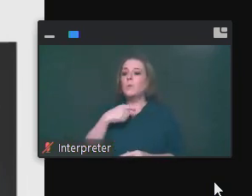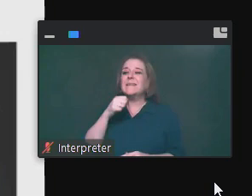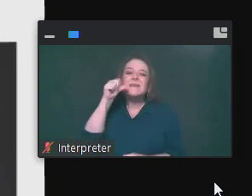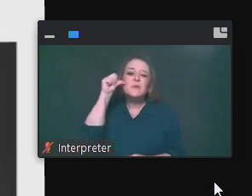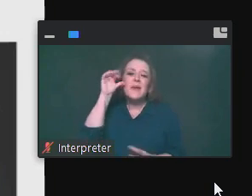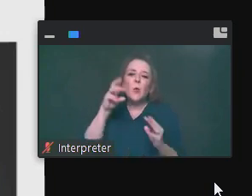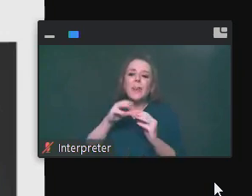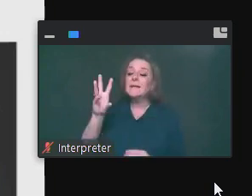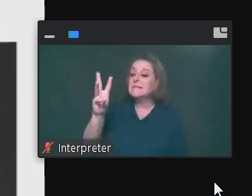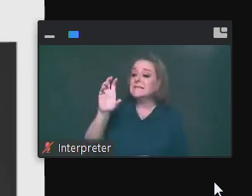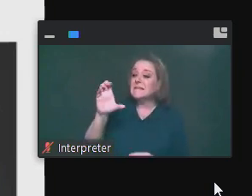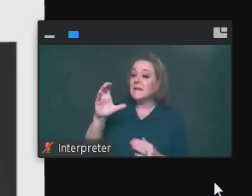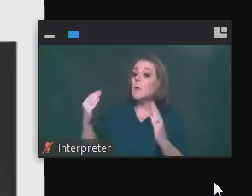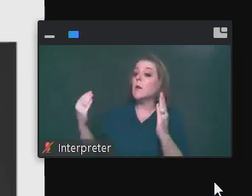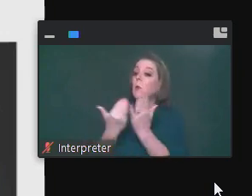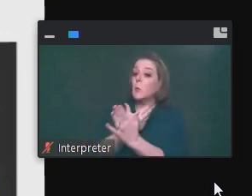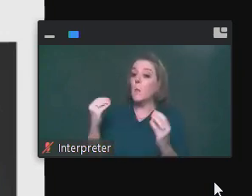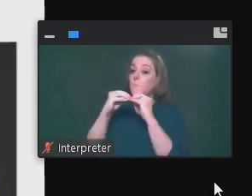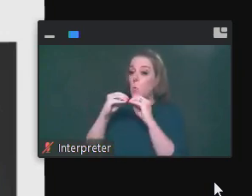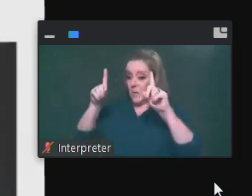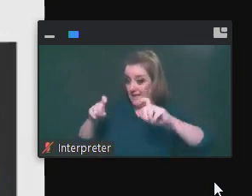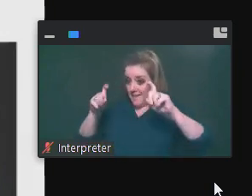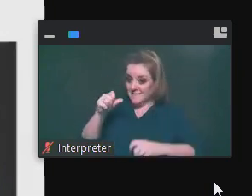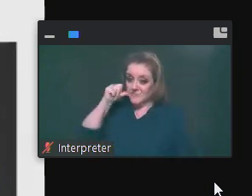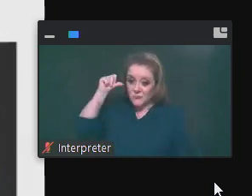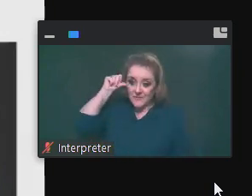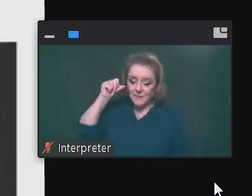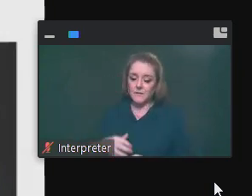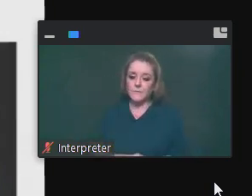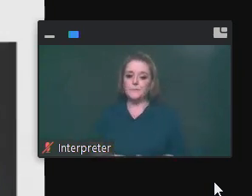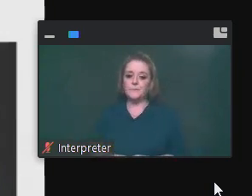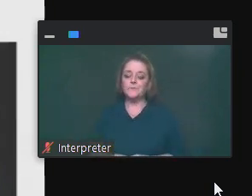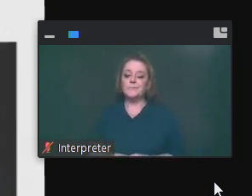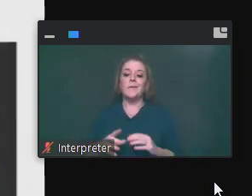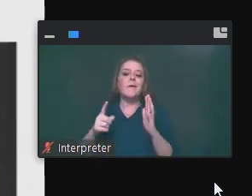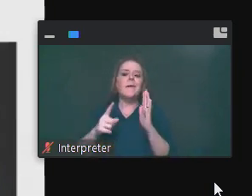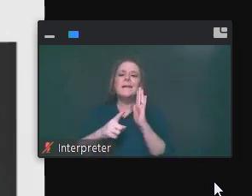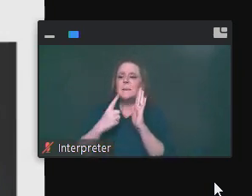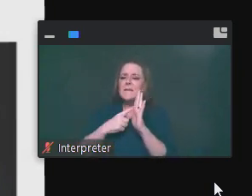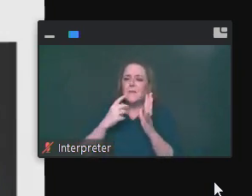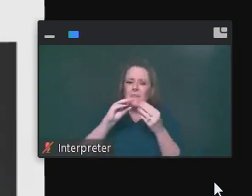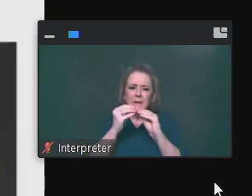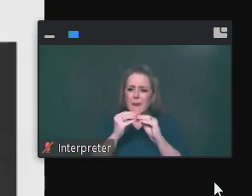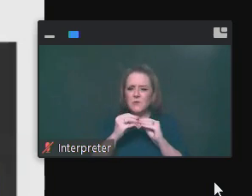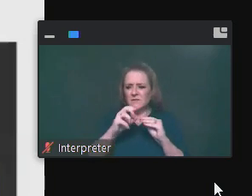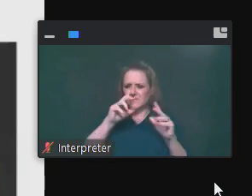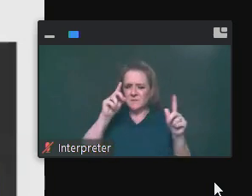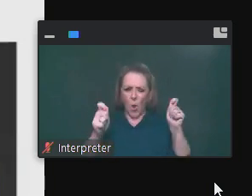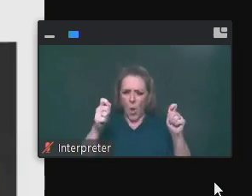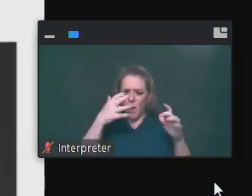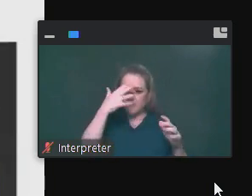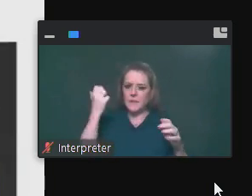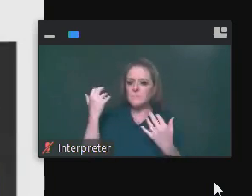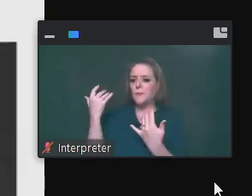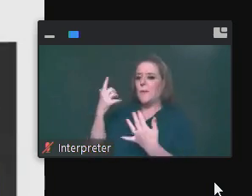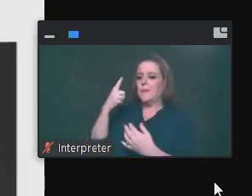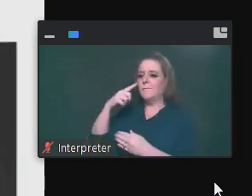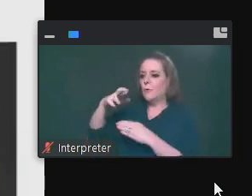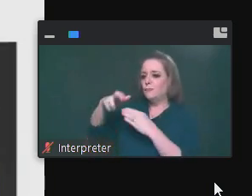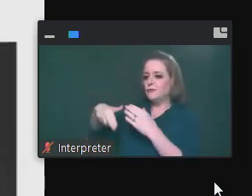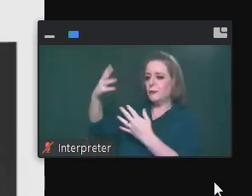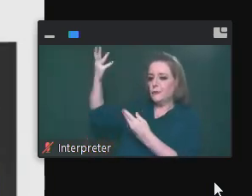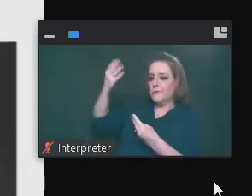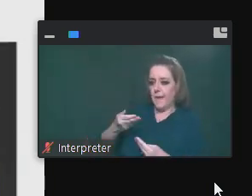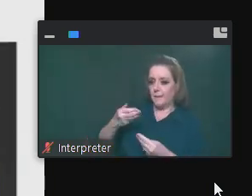yesterday. Now, testing data, sometimes it has to do with when we get it from the lab, so it's not perfect, but the trend line on number of tests is